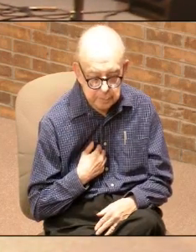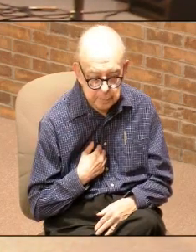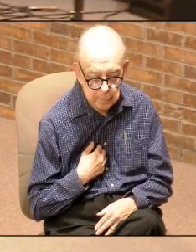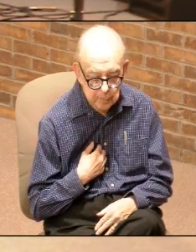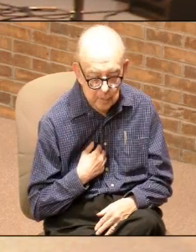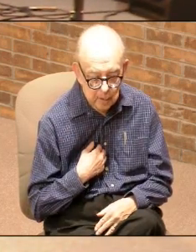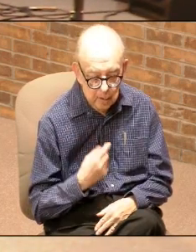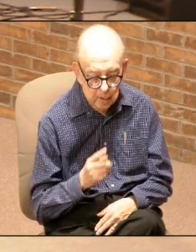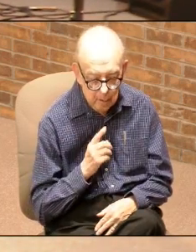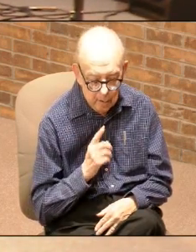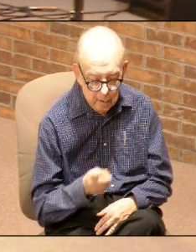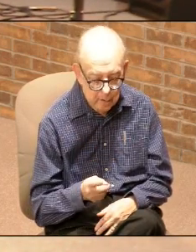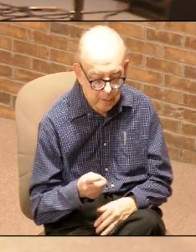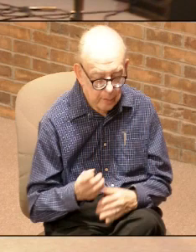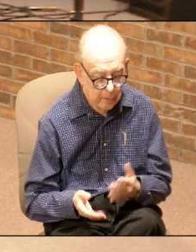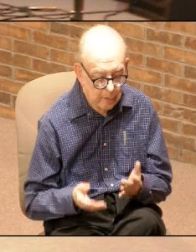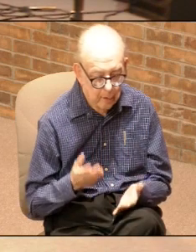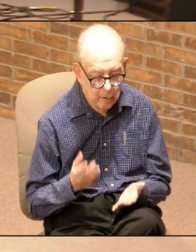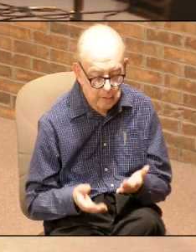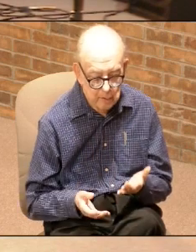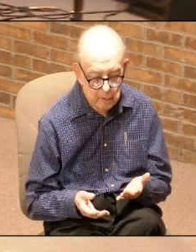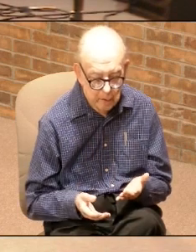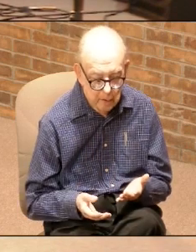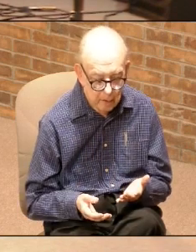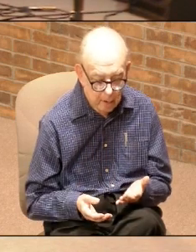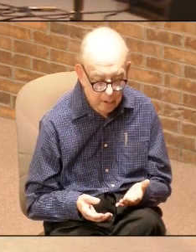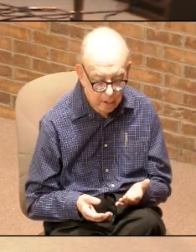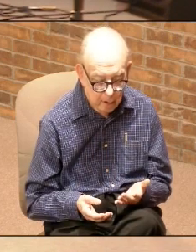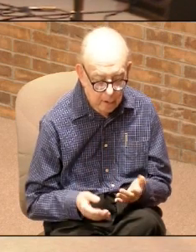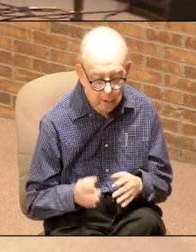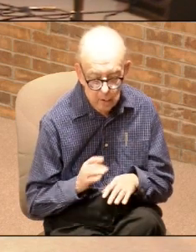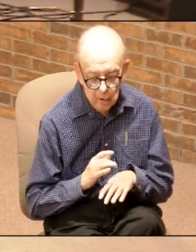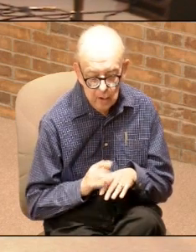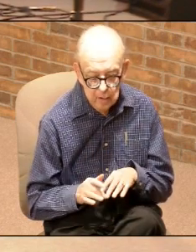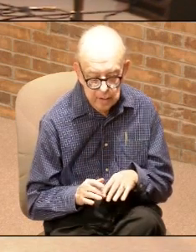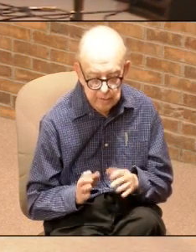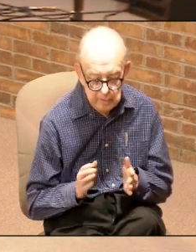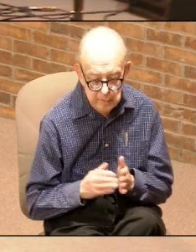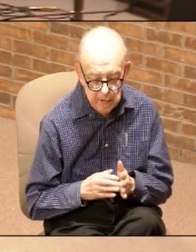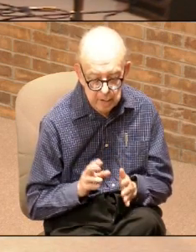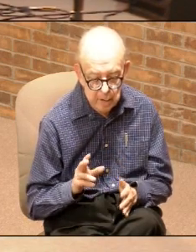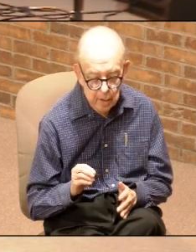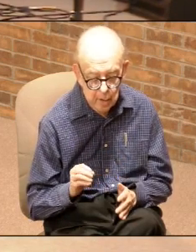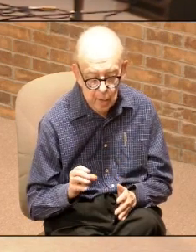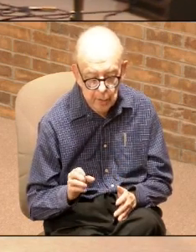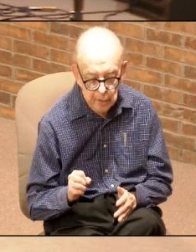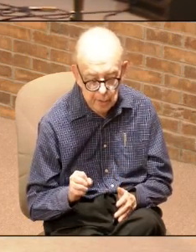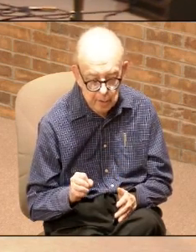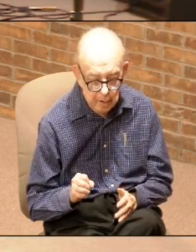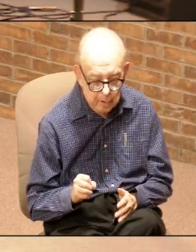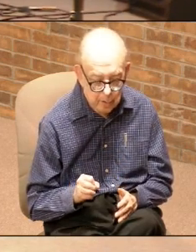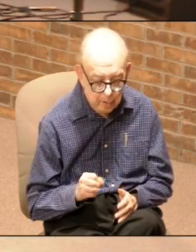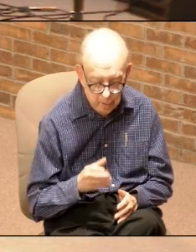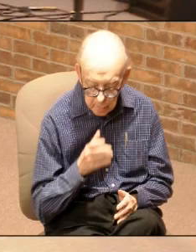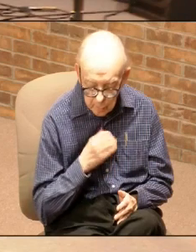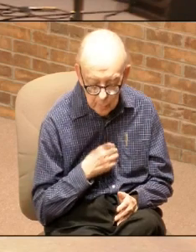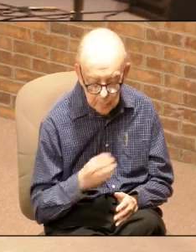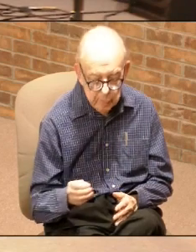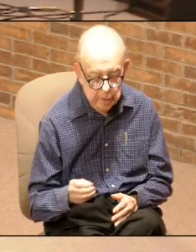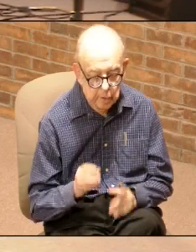placed her order. She was probably in her early to mid 30s. She placed her